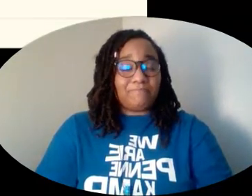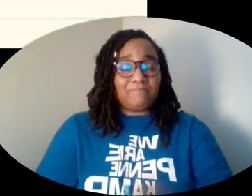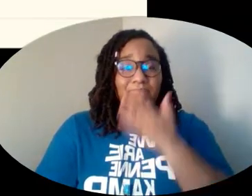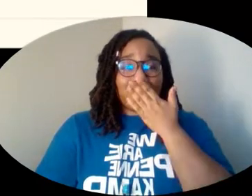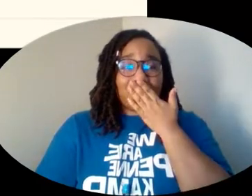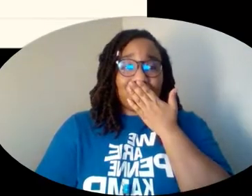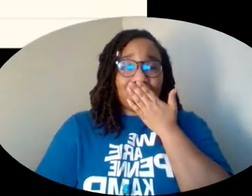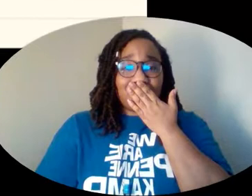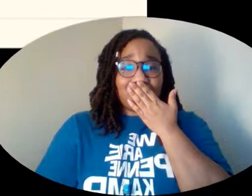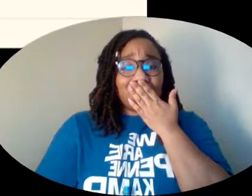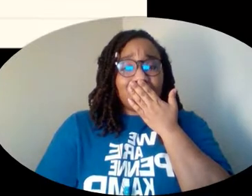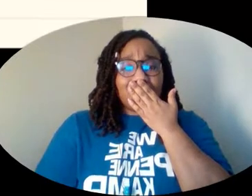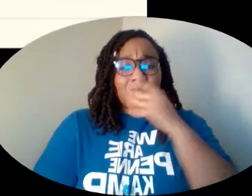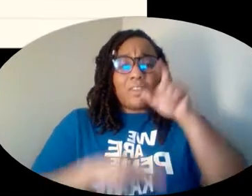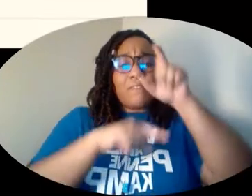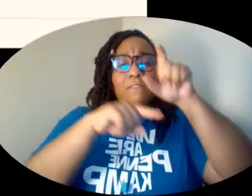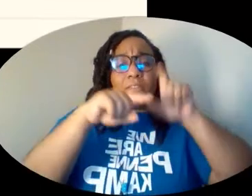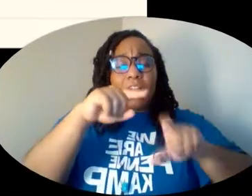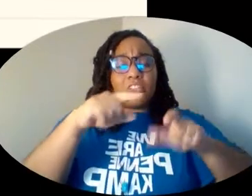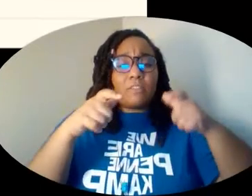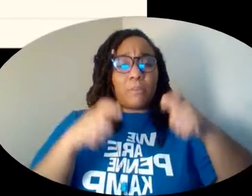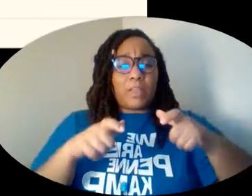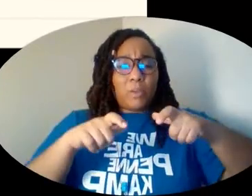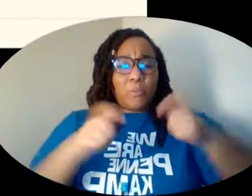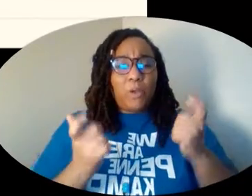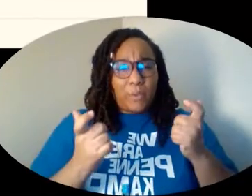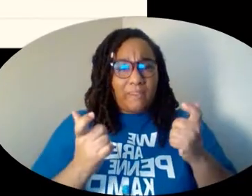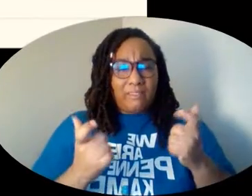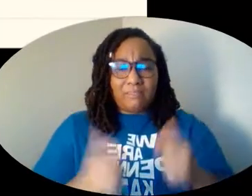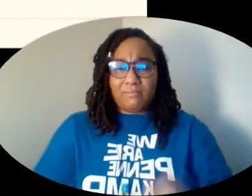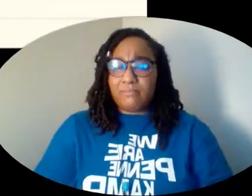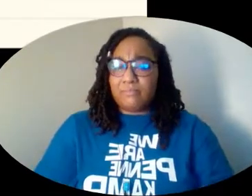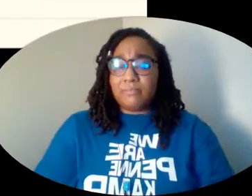Uh-oh. What fraction of the plates is broken?